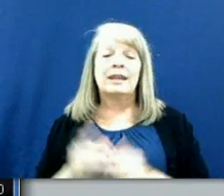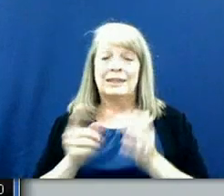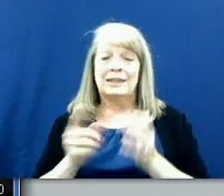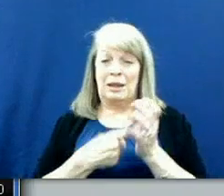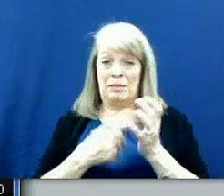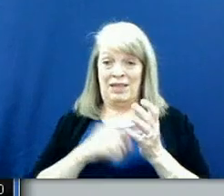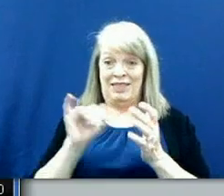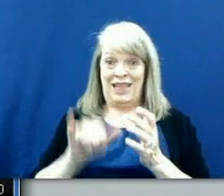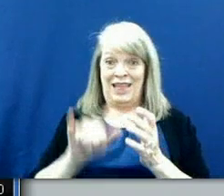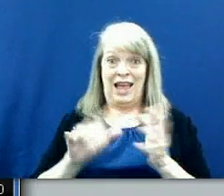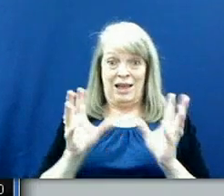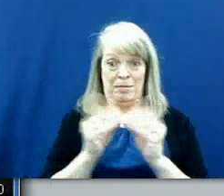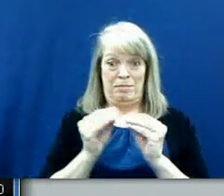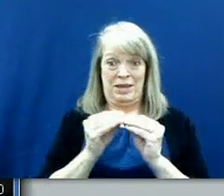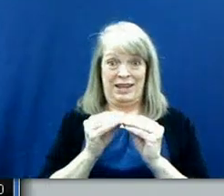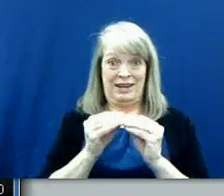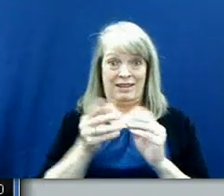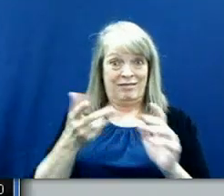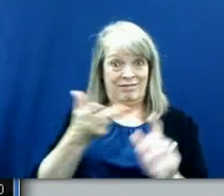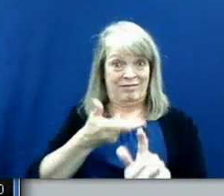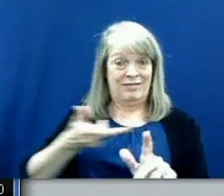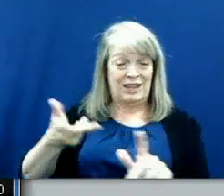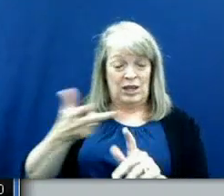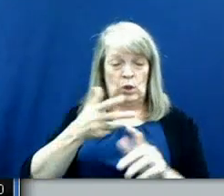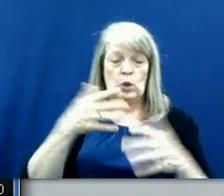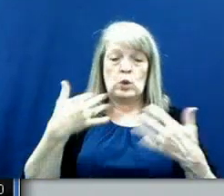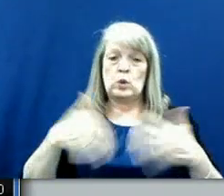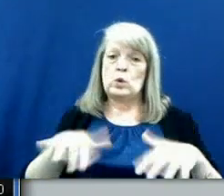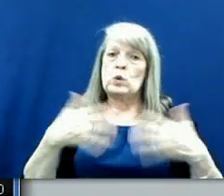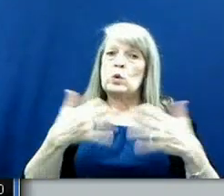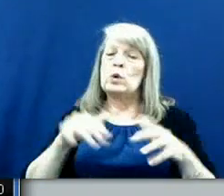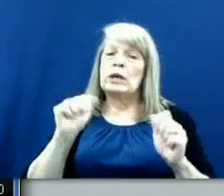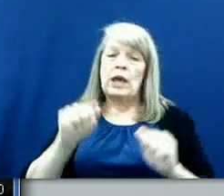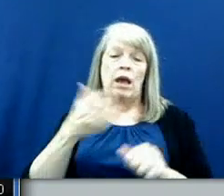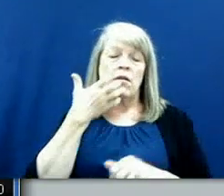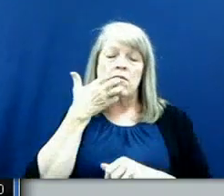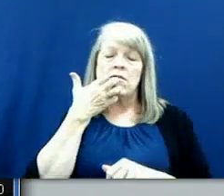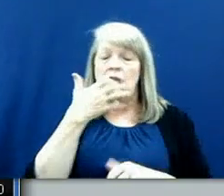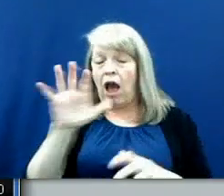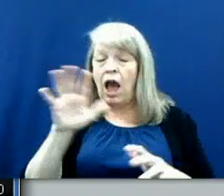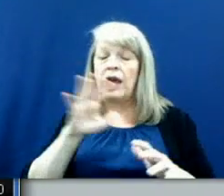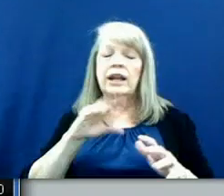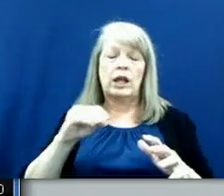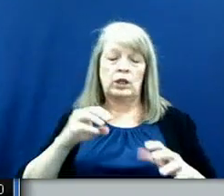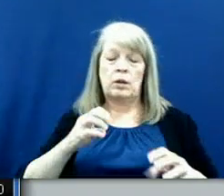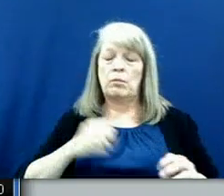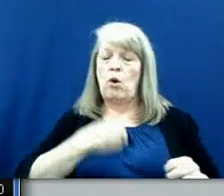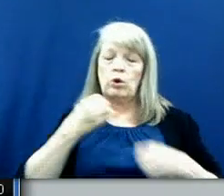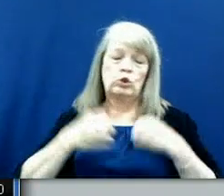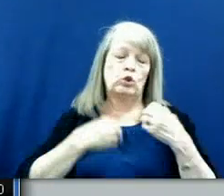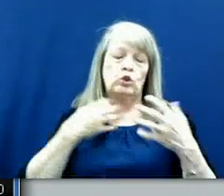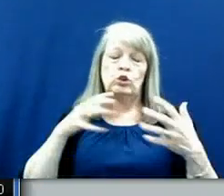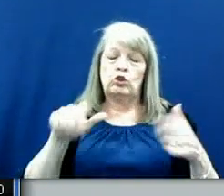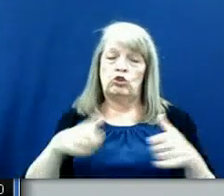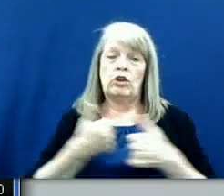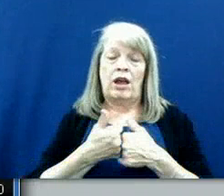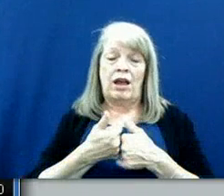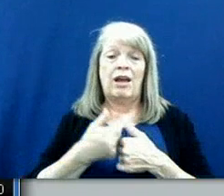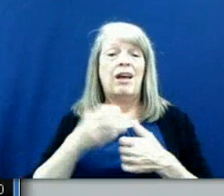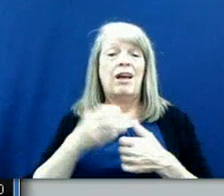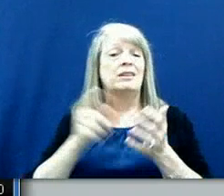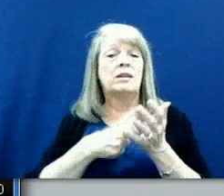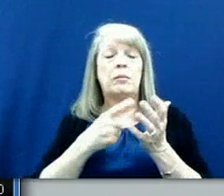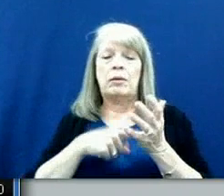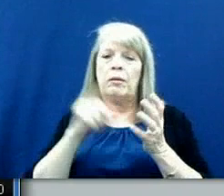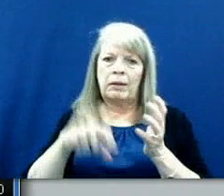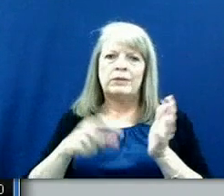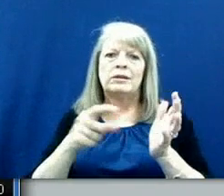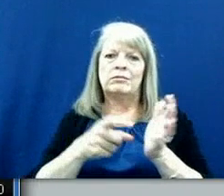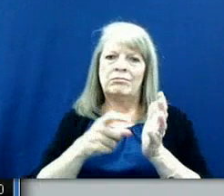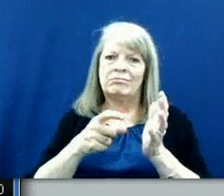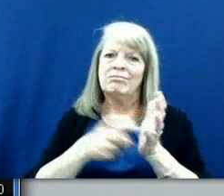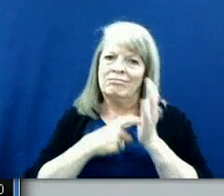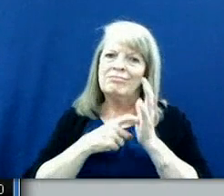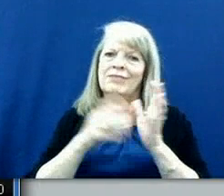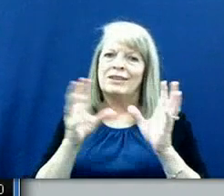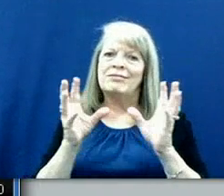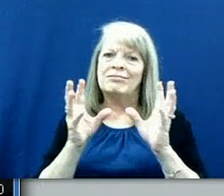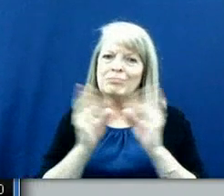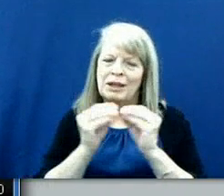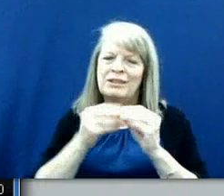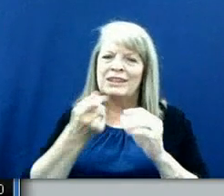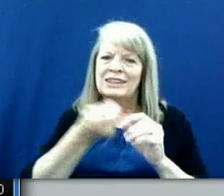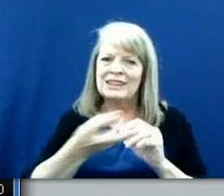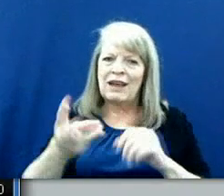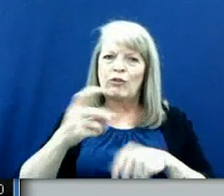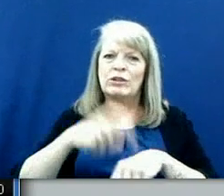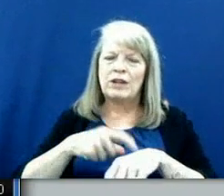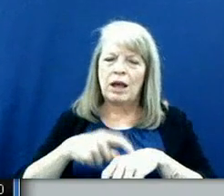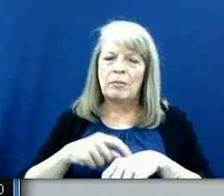These meetings can be volatile and emotionally challenging, and sometimes several meetings are needed. And